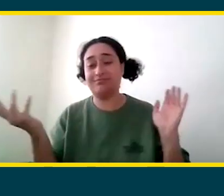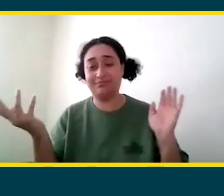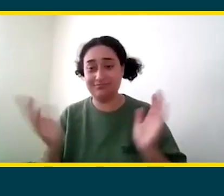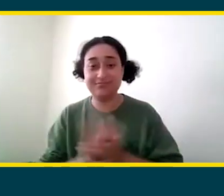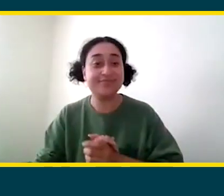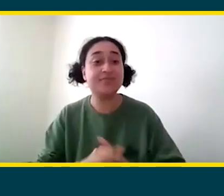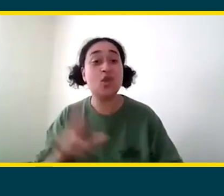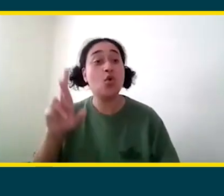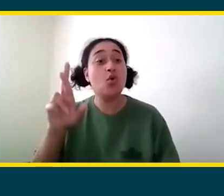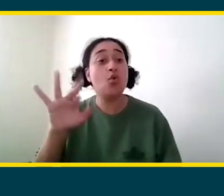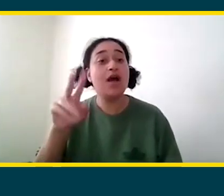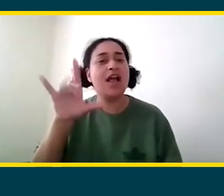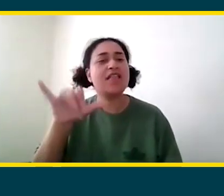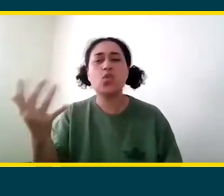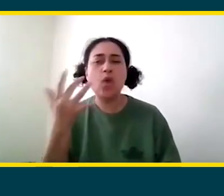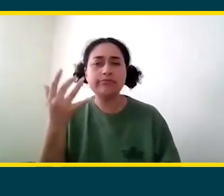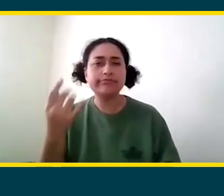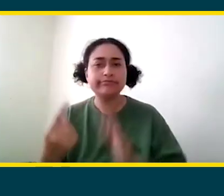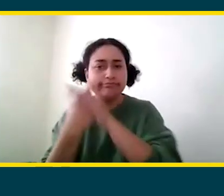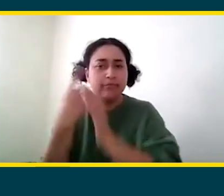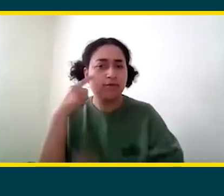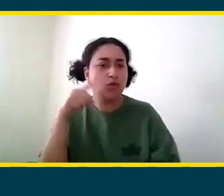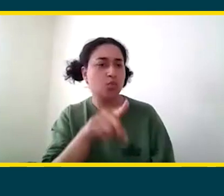Riley, what was coming up for you?